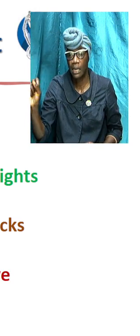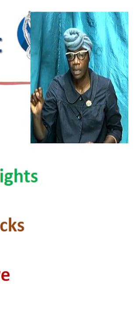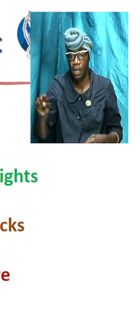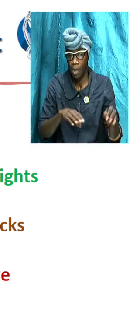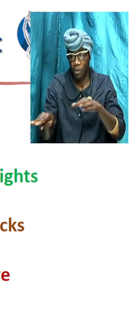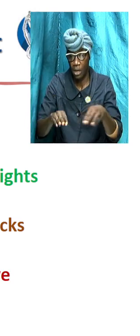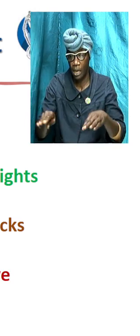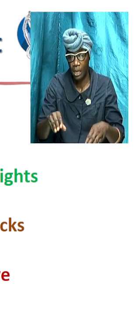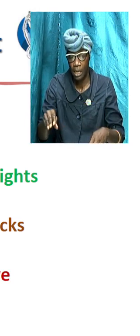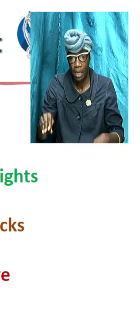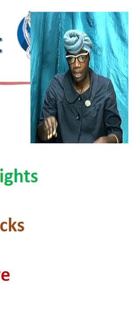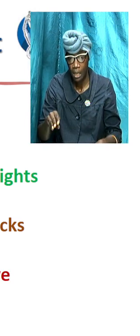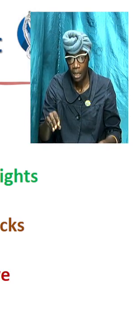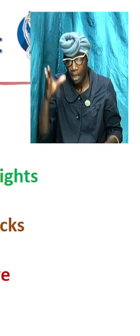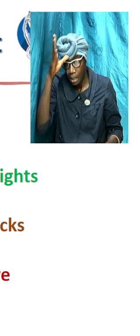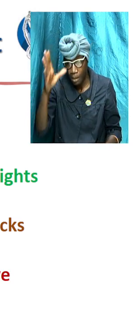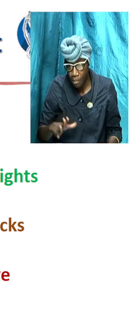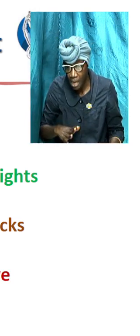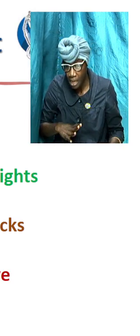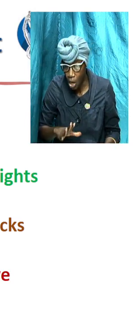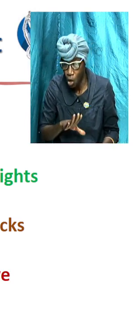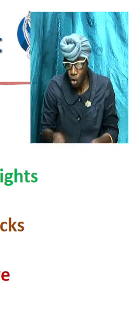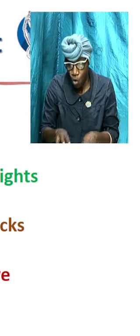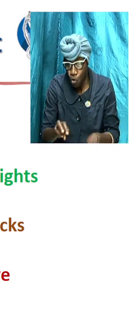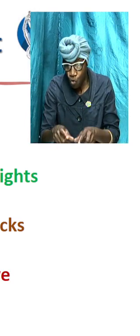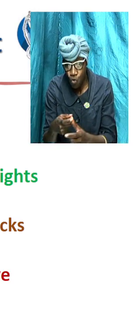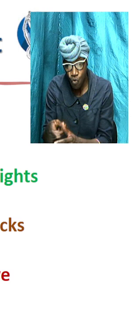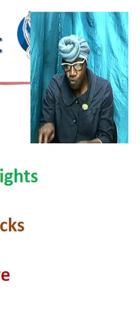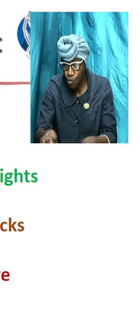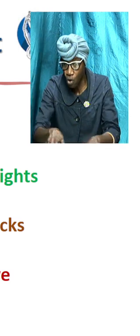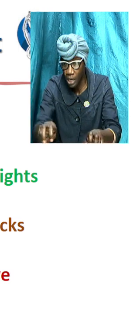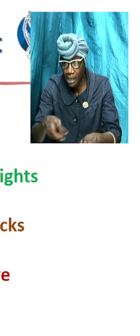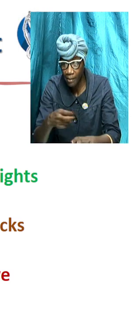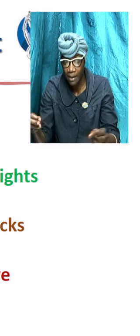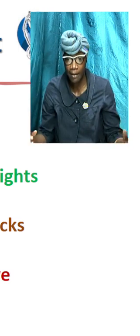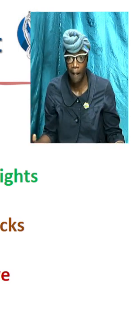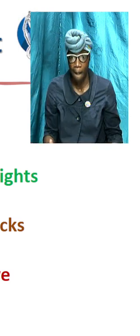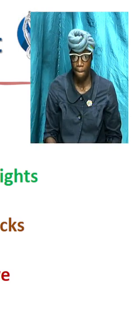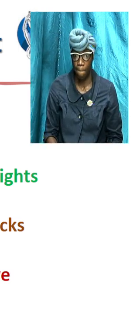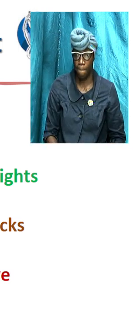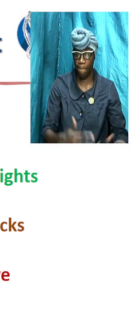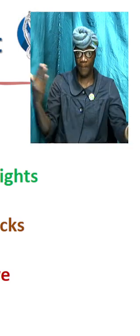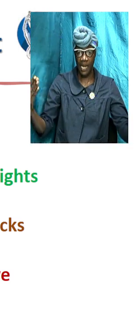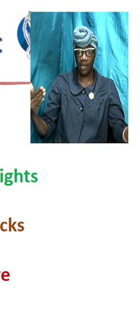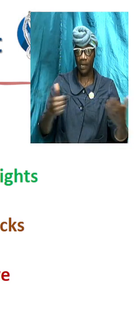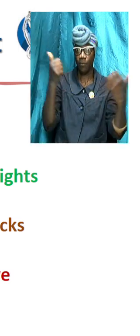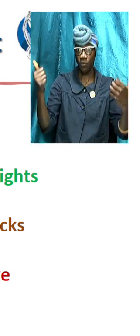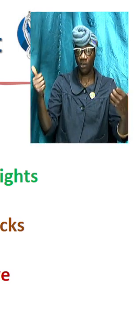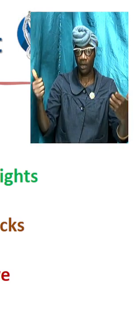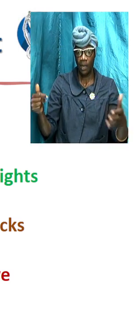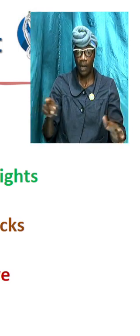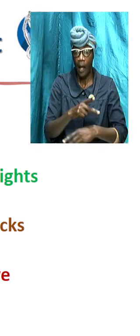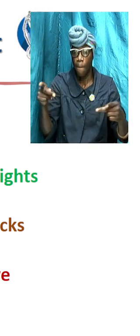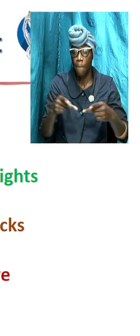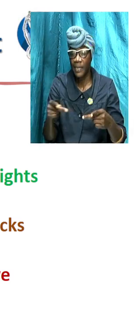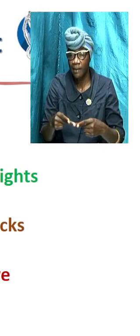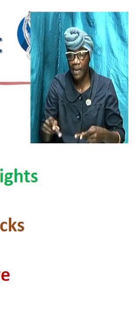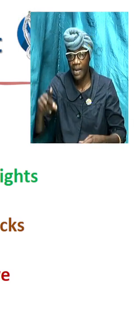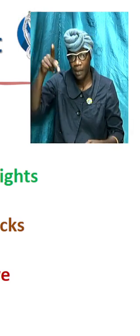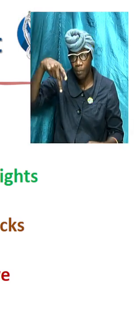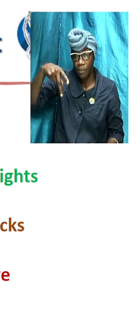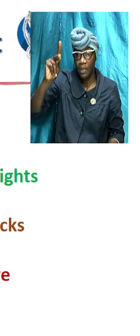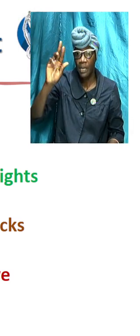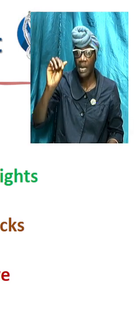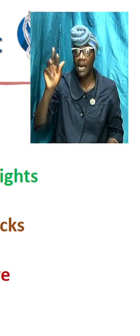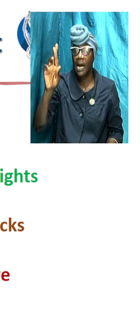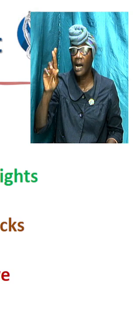blues, you see this big explosion. Amen. You have places like Paris and France, and you have the London